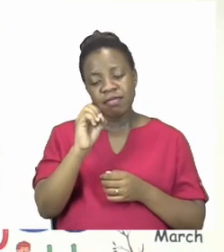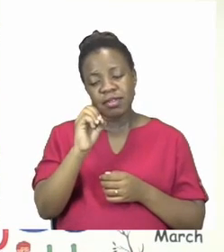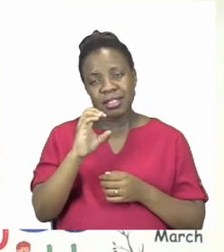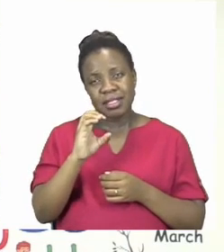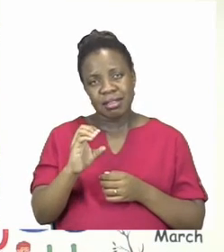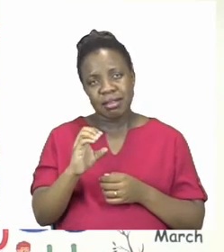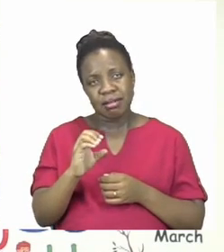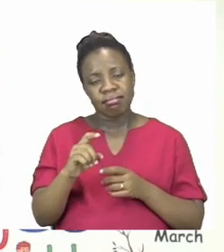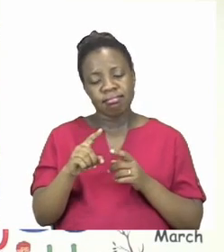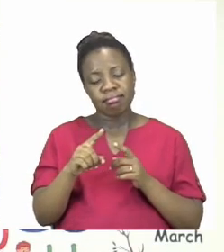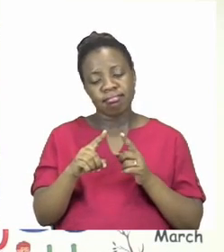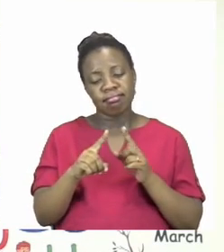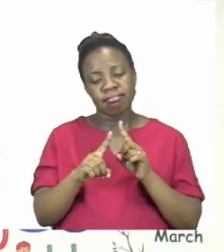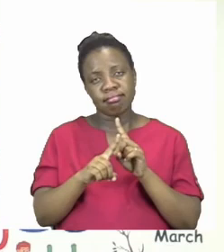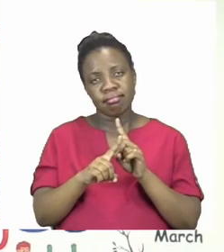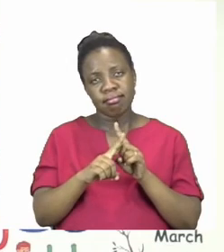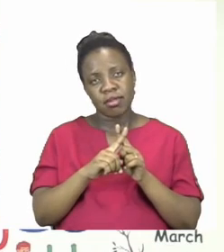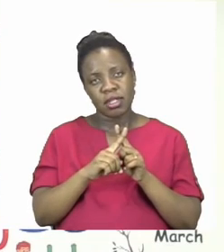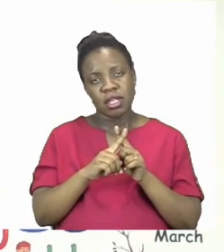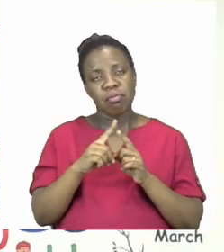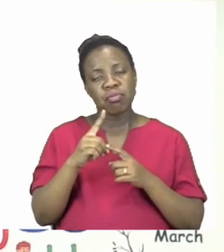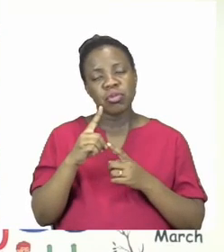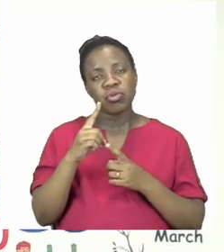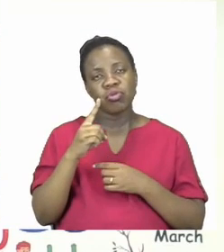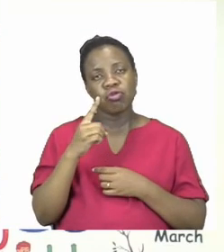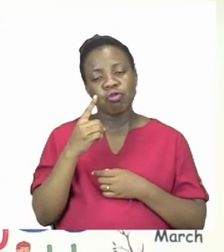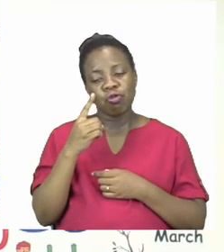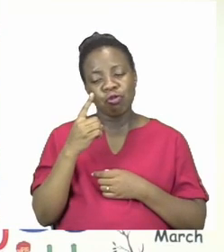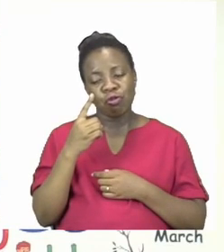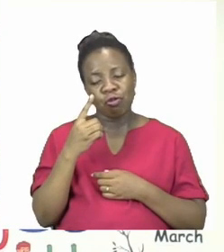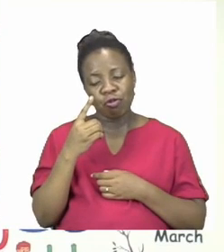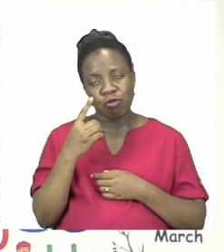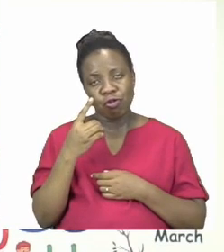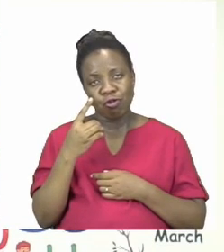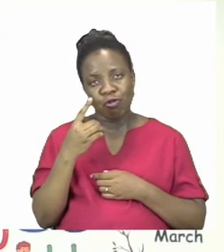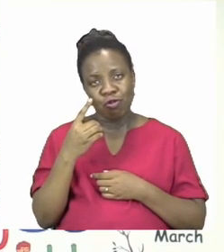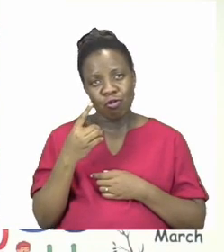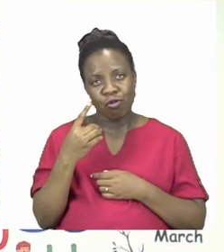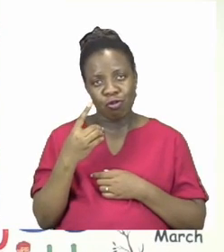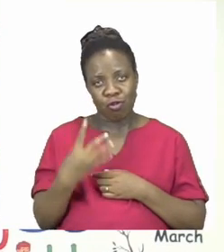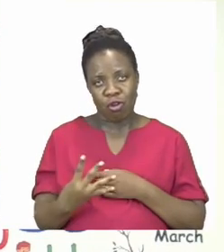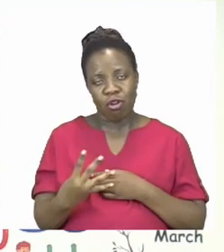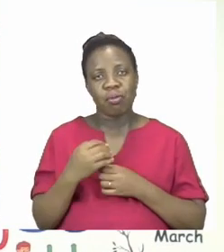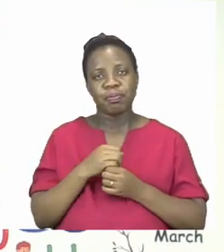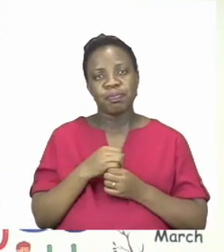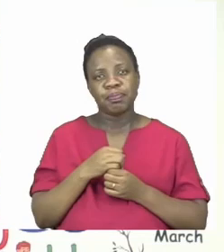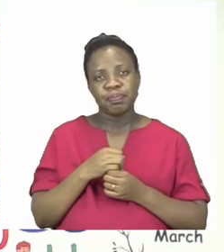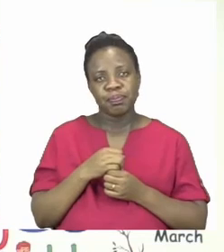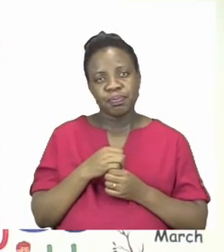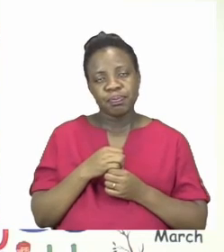4. Now I hadn't put the sign yet because I didn't want you to cheat when you were thinking. So now that we know that